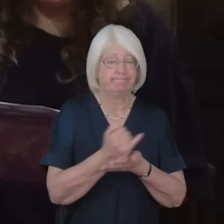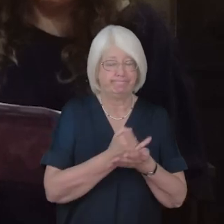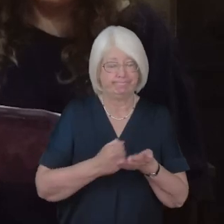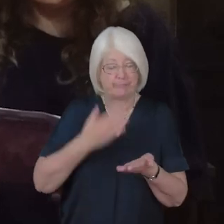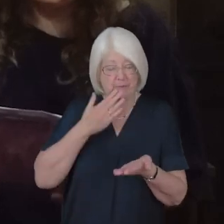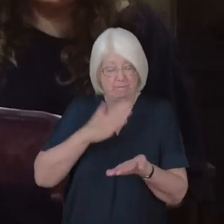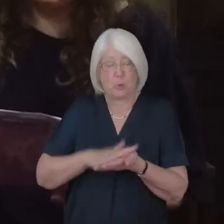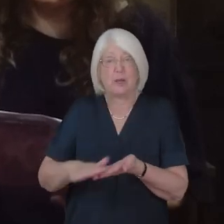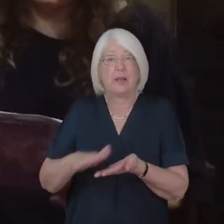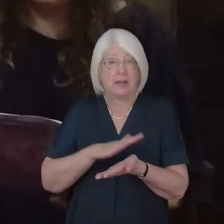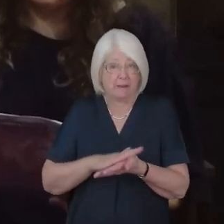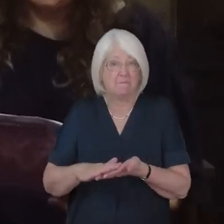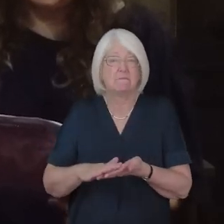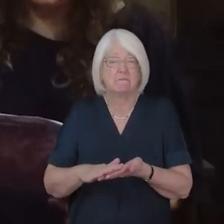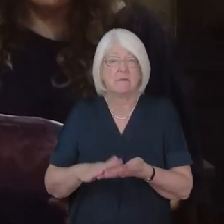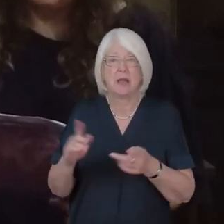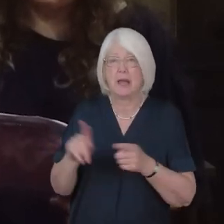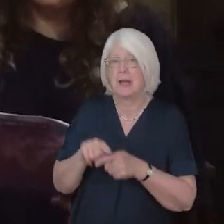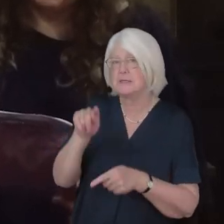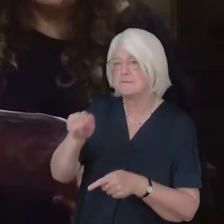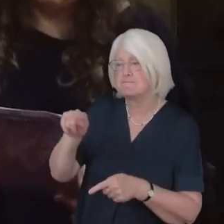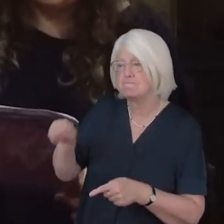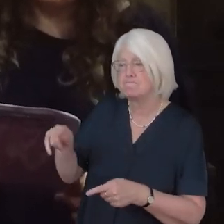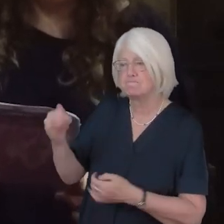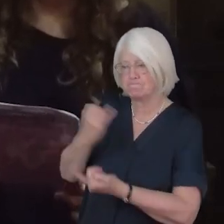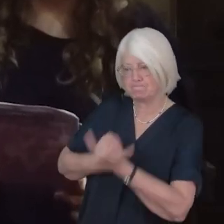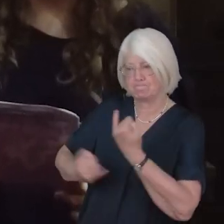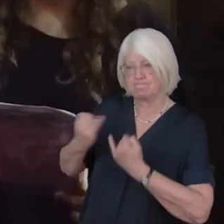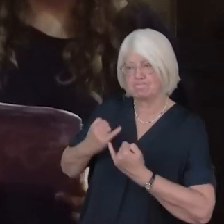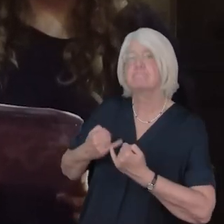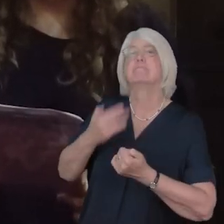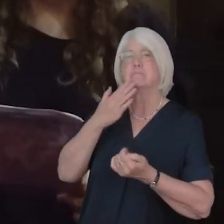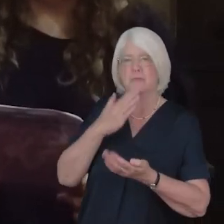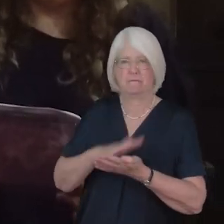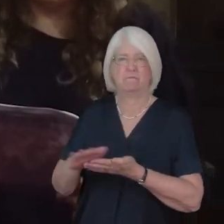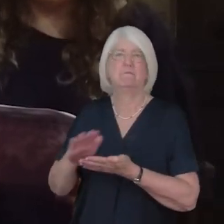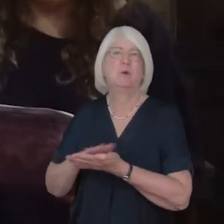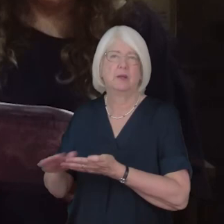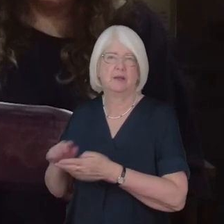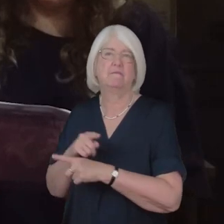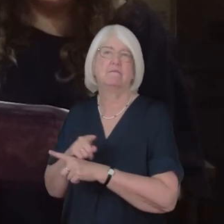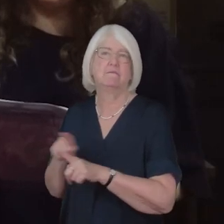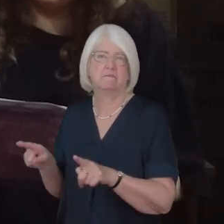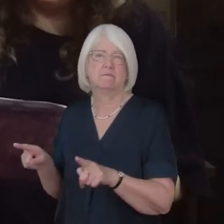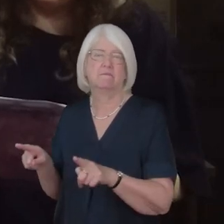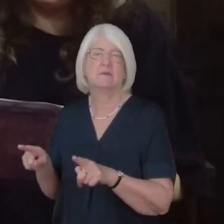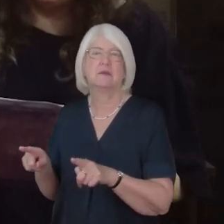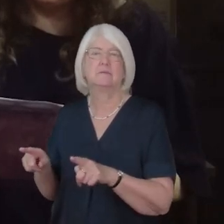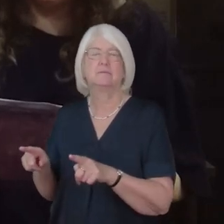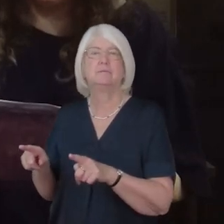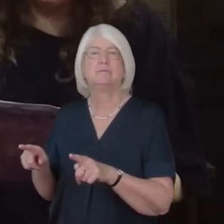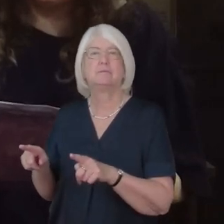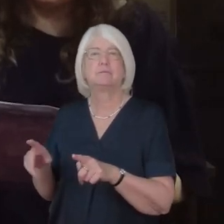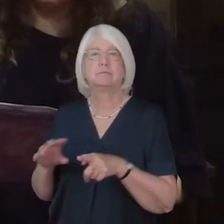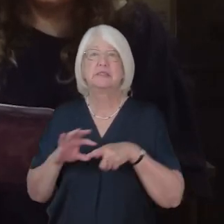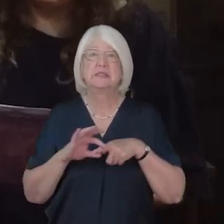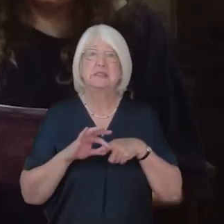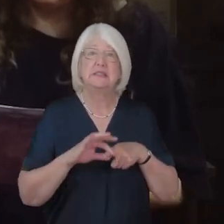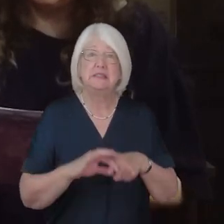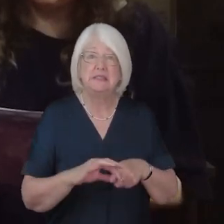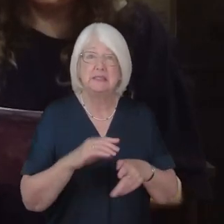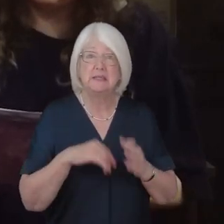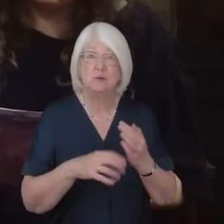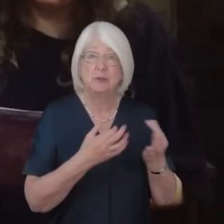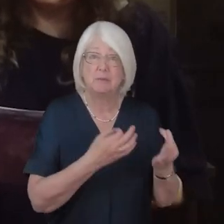us our sins as we forgive those who sin against us lead us not into